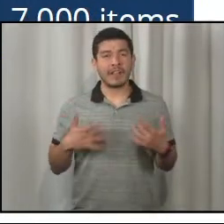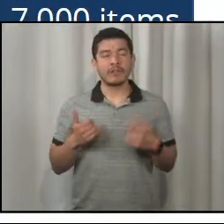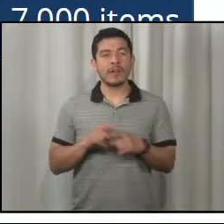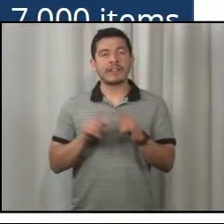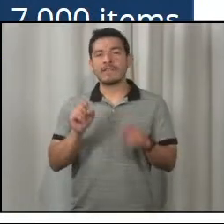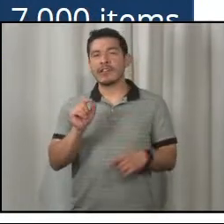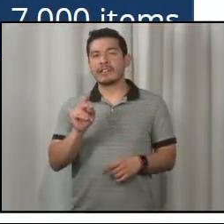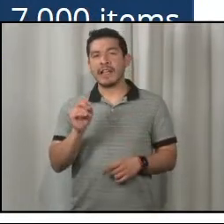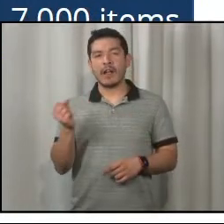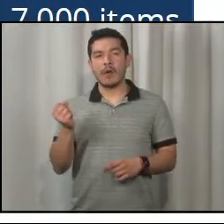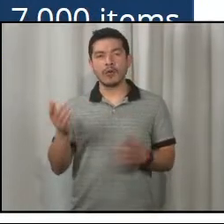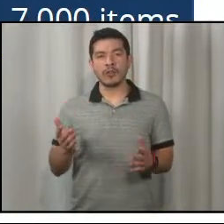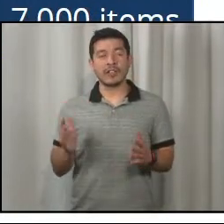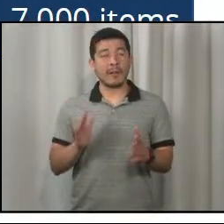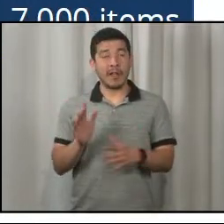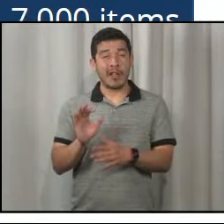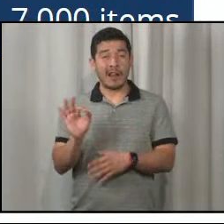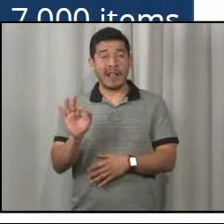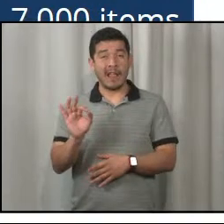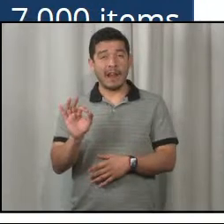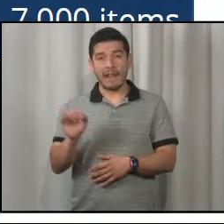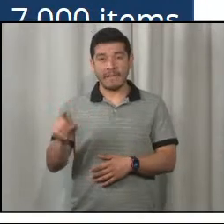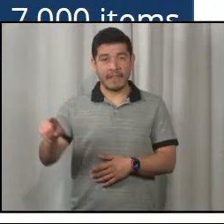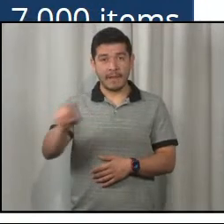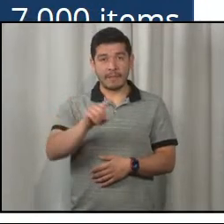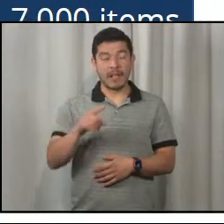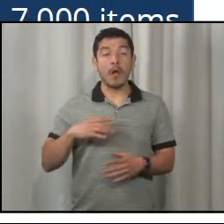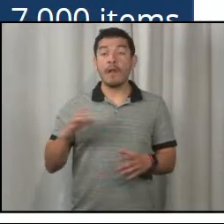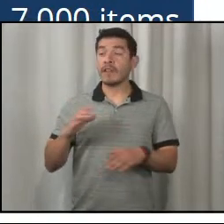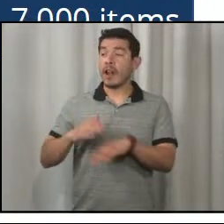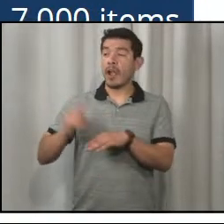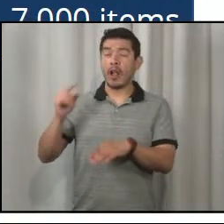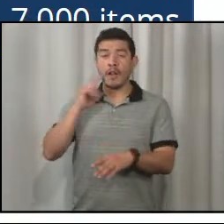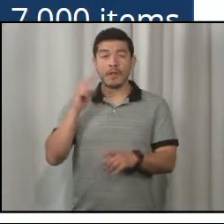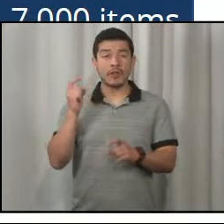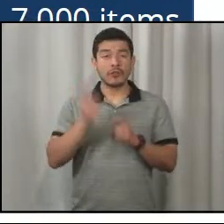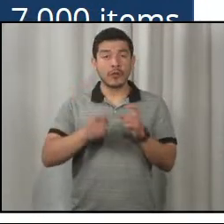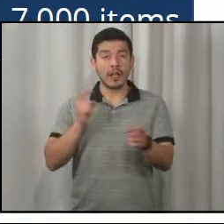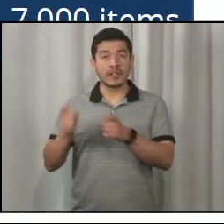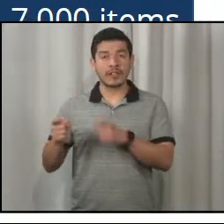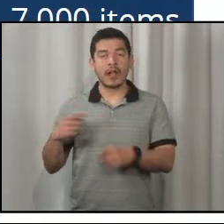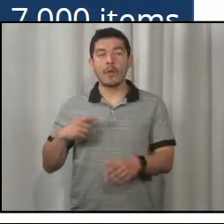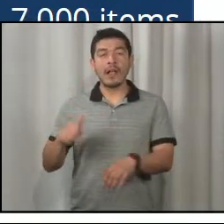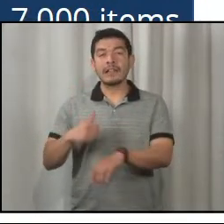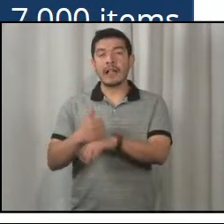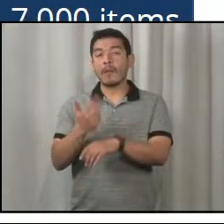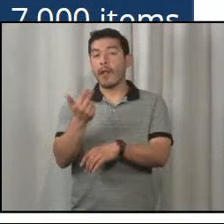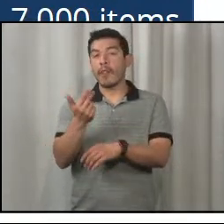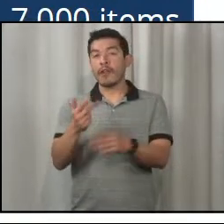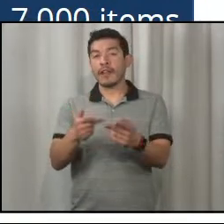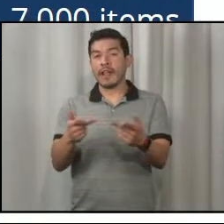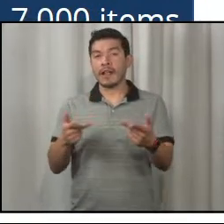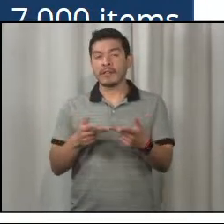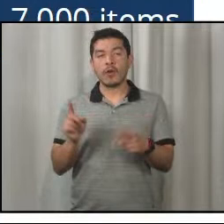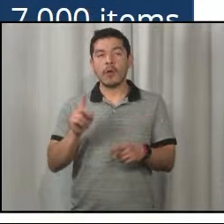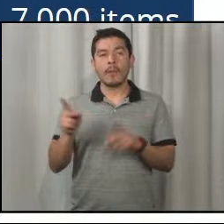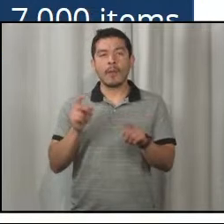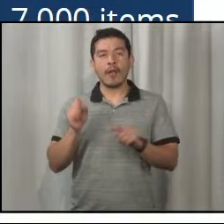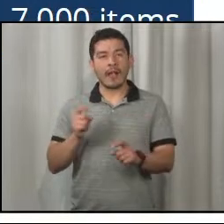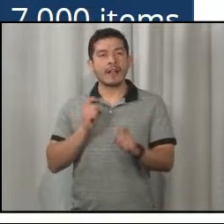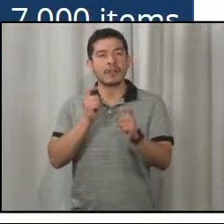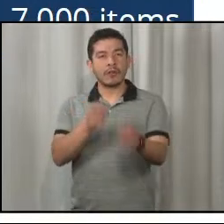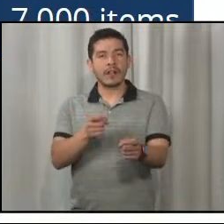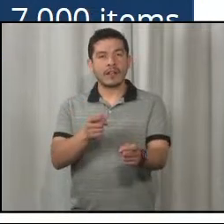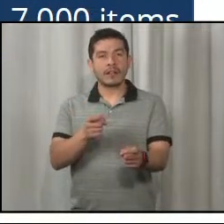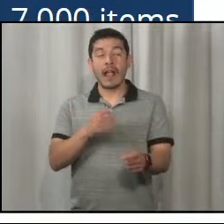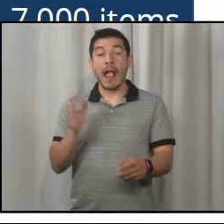about 9 of those. We have done a call for donations and set up 13 sites, and I'm so happy with the response from our